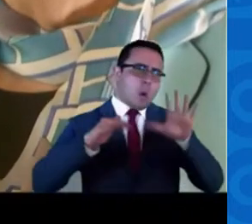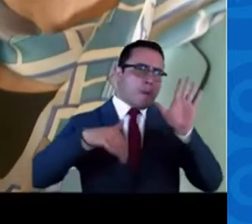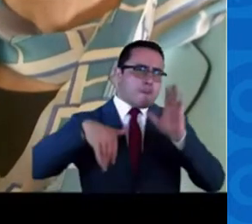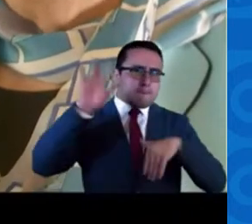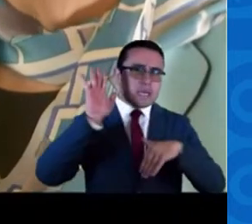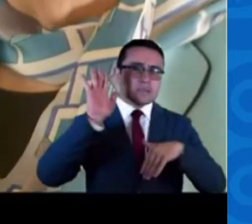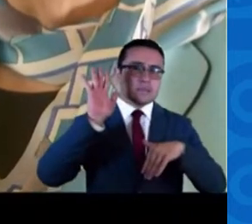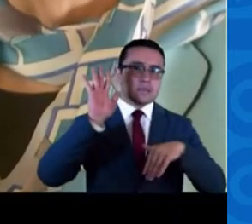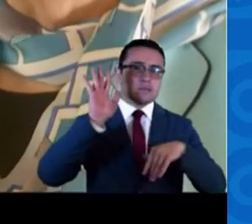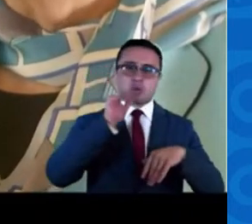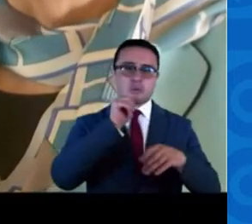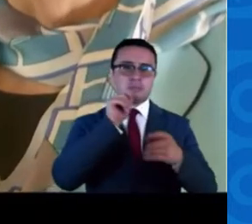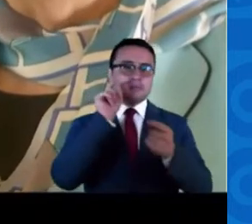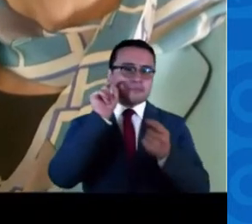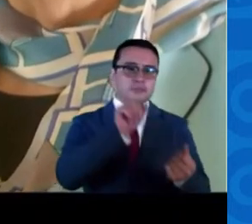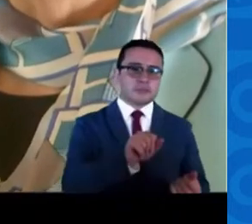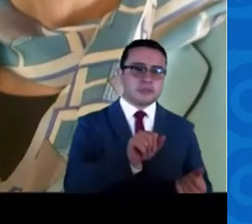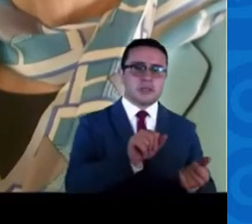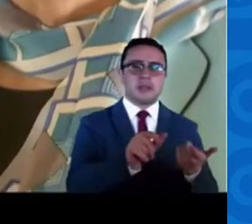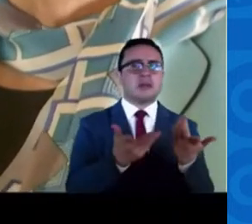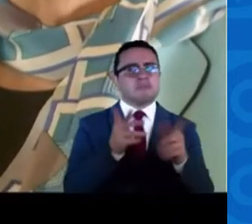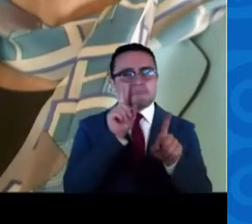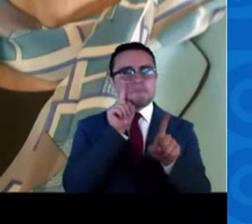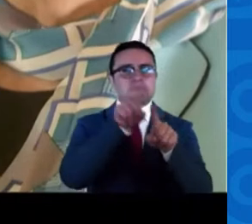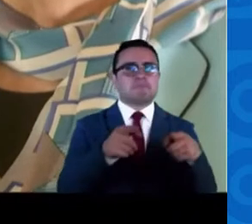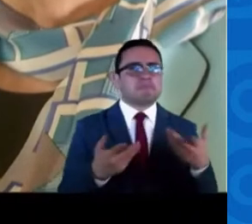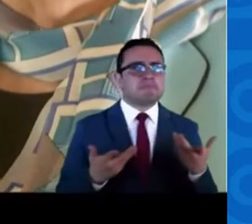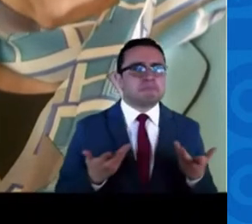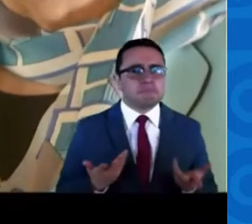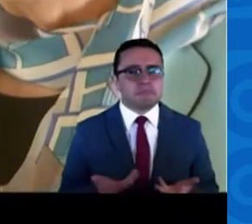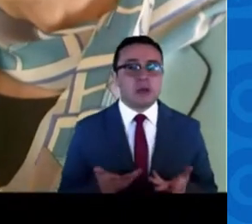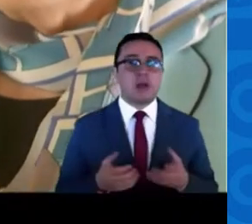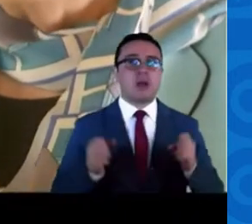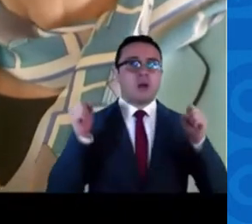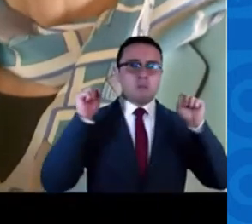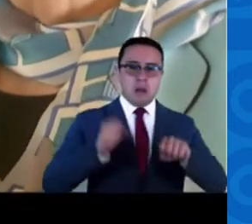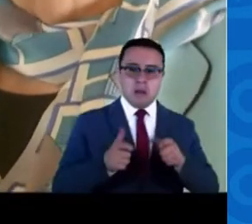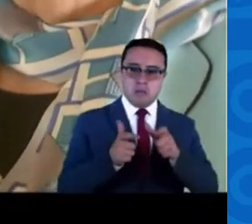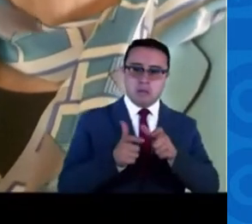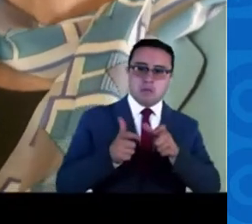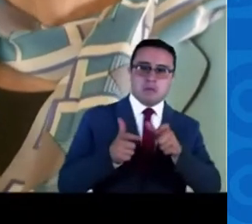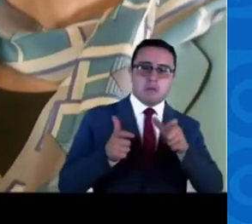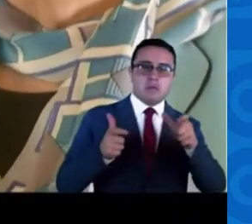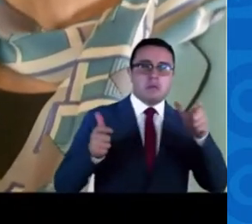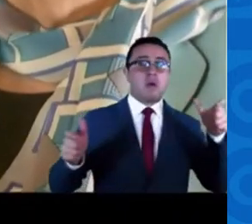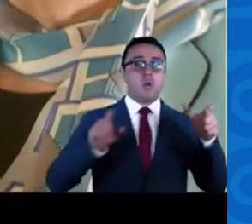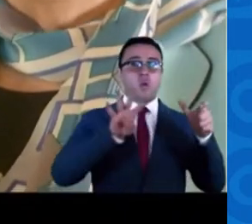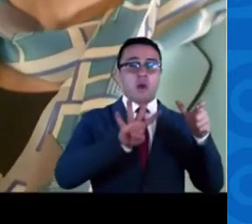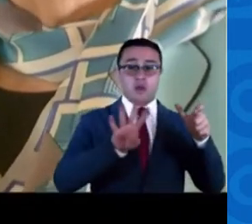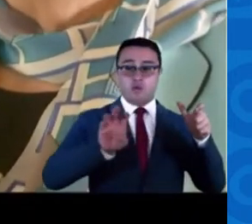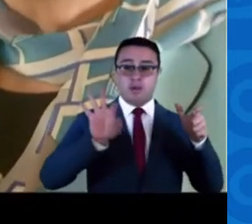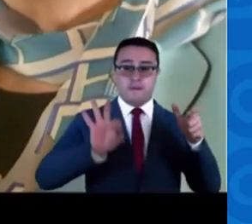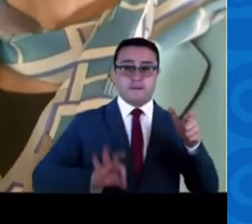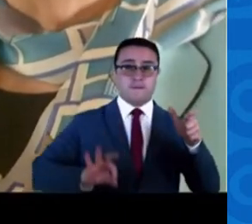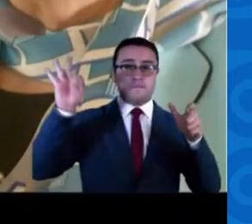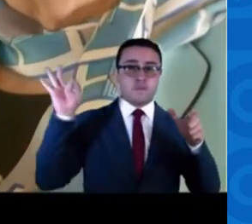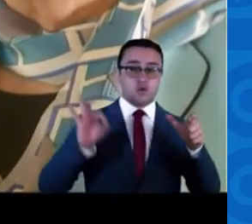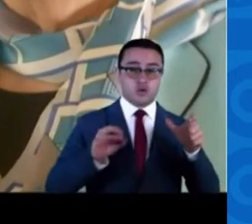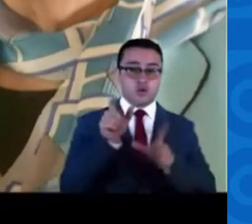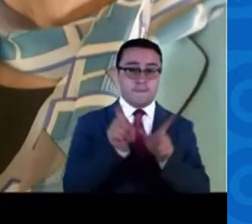over 263 non-contributive measures and being able to